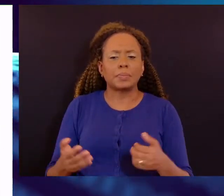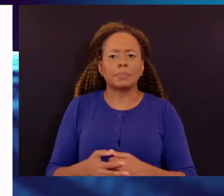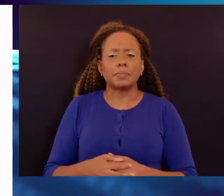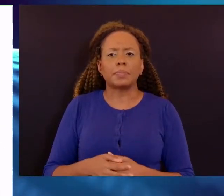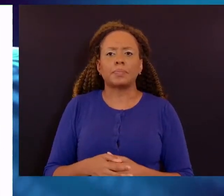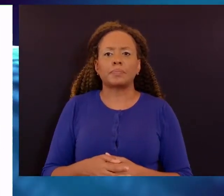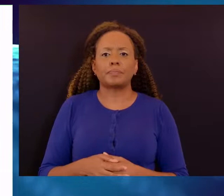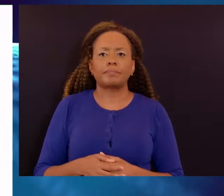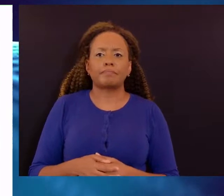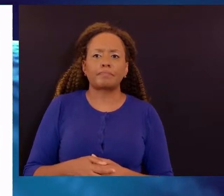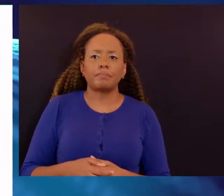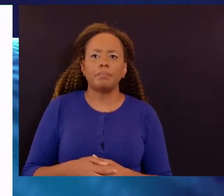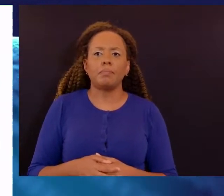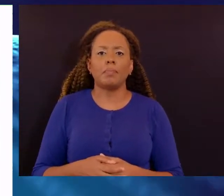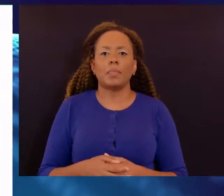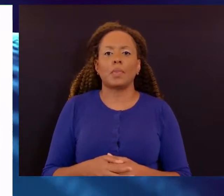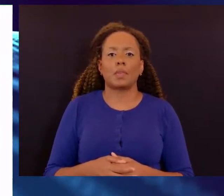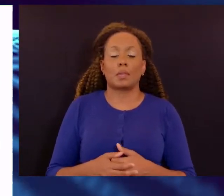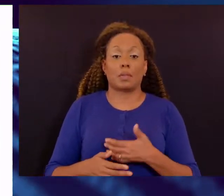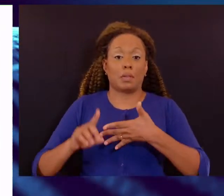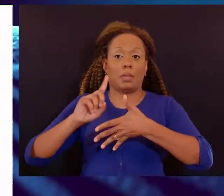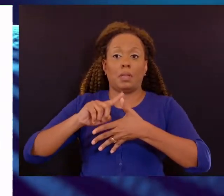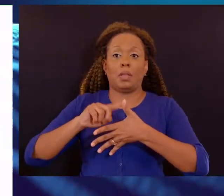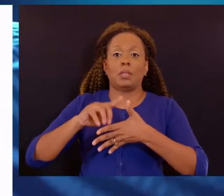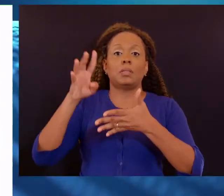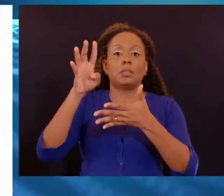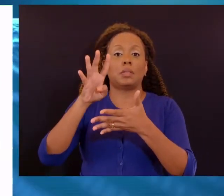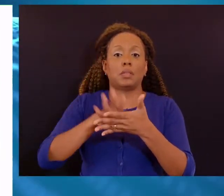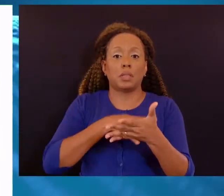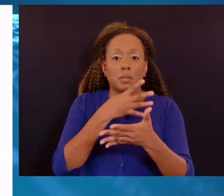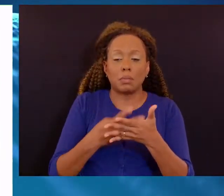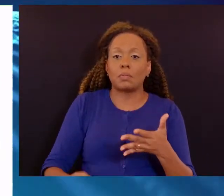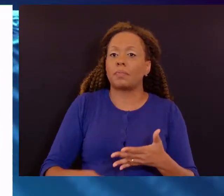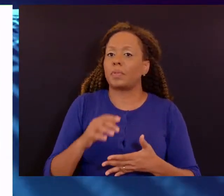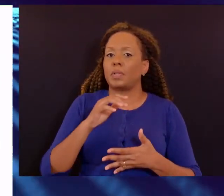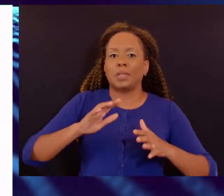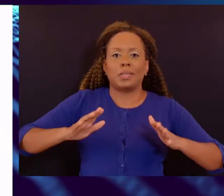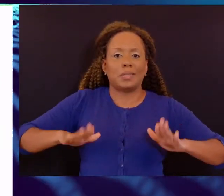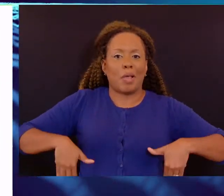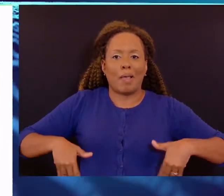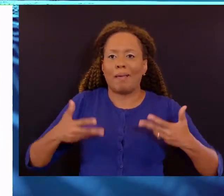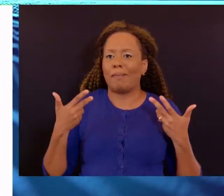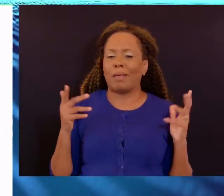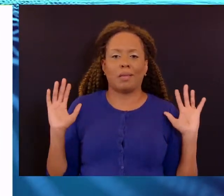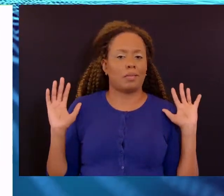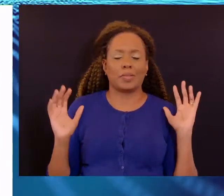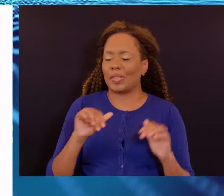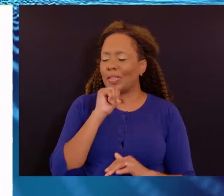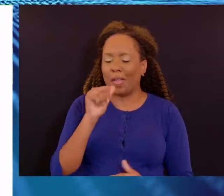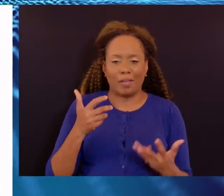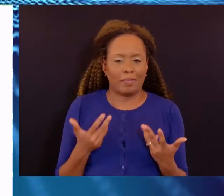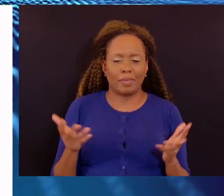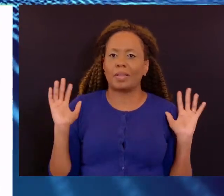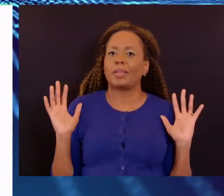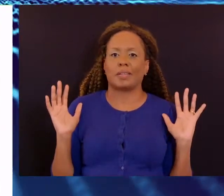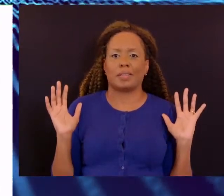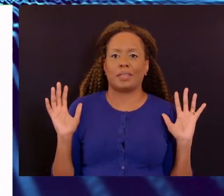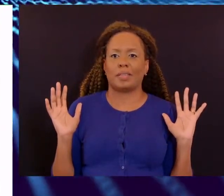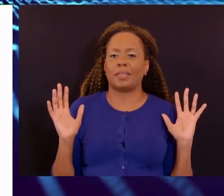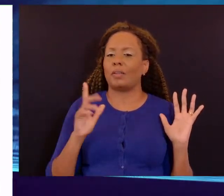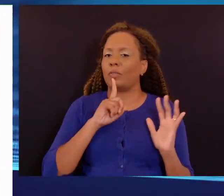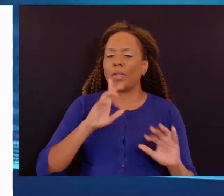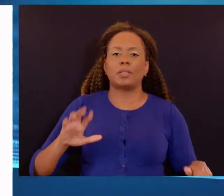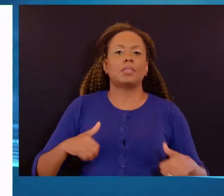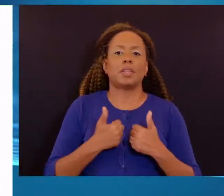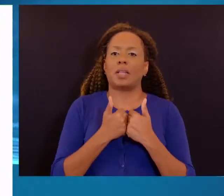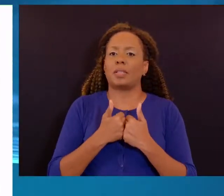the syllabus was not completed, and that is understandable because of how we were actually operated and what the minister would have alluded to, the challenges